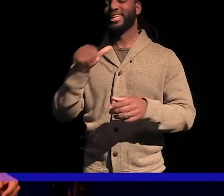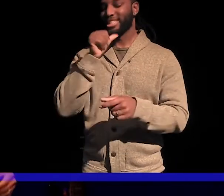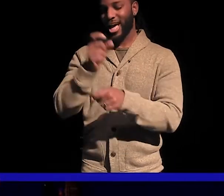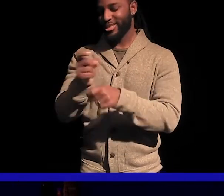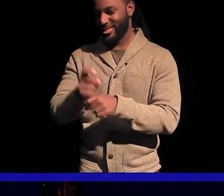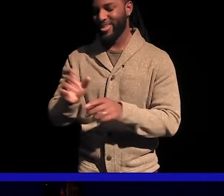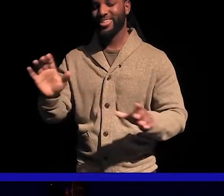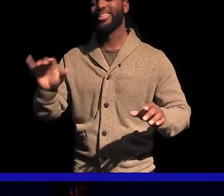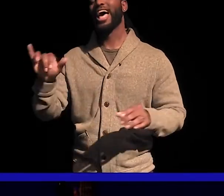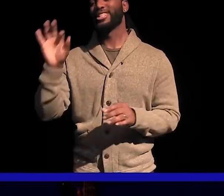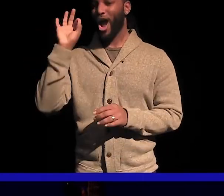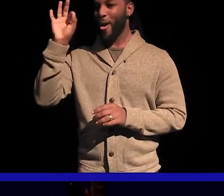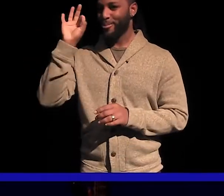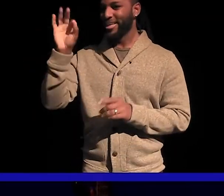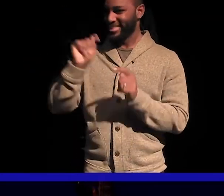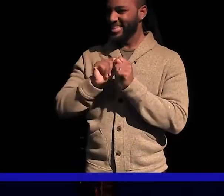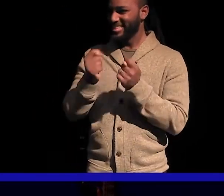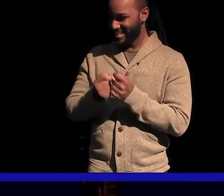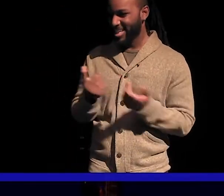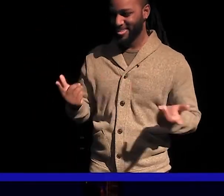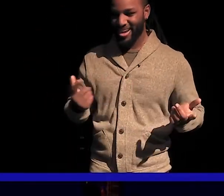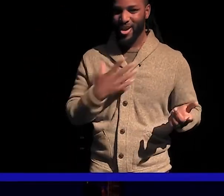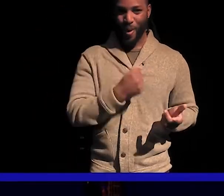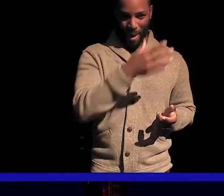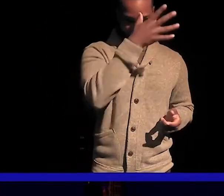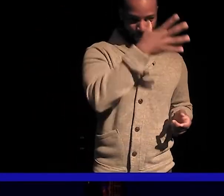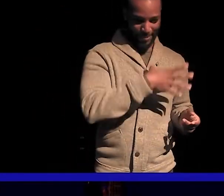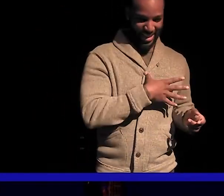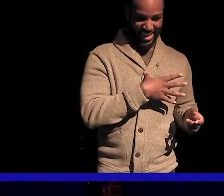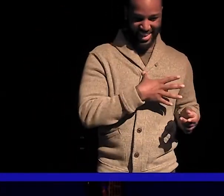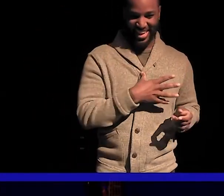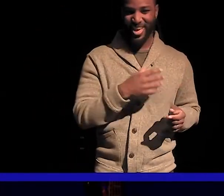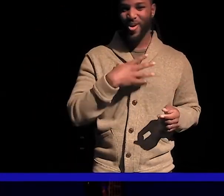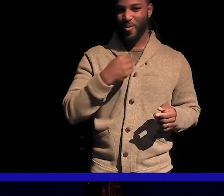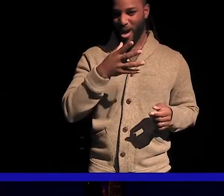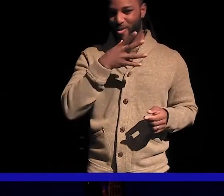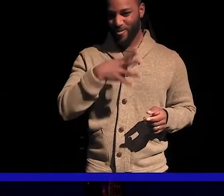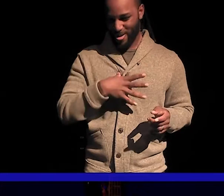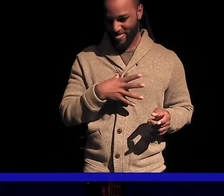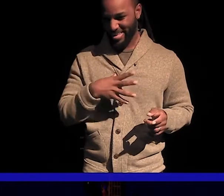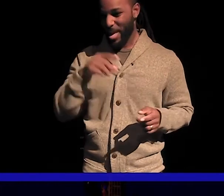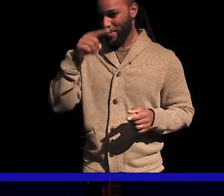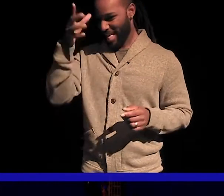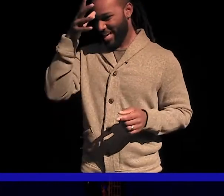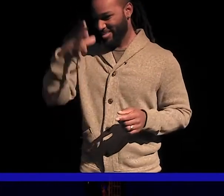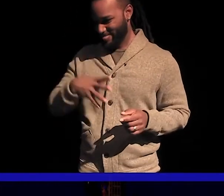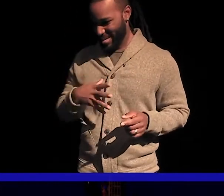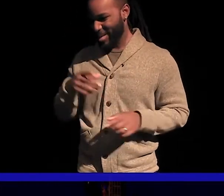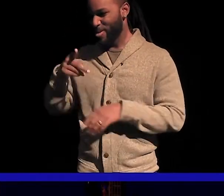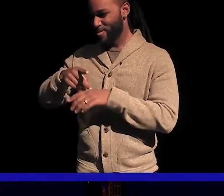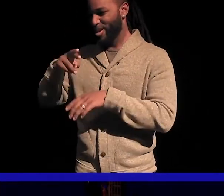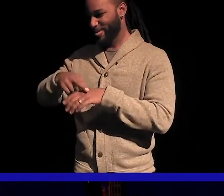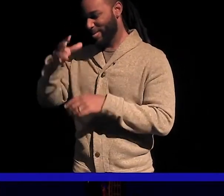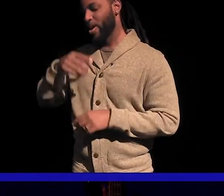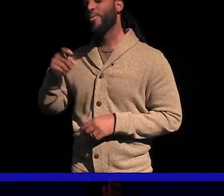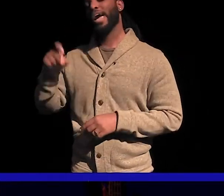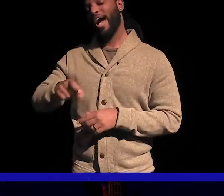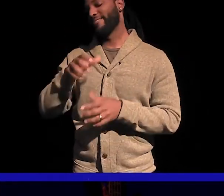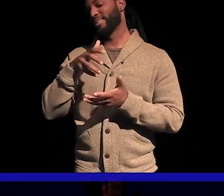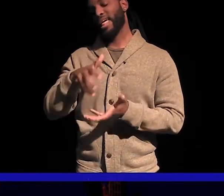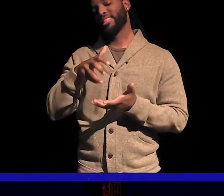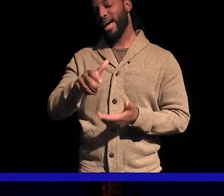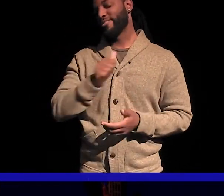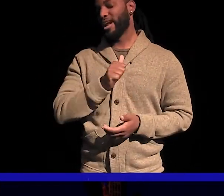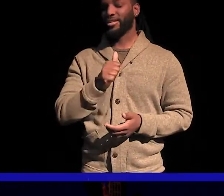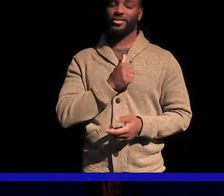That's our preaching team. Anyhow, may God restore within us the ability to laugh at ourselves and to